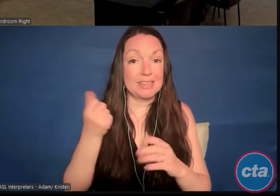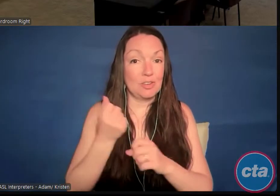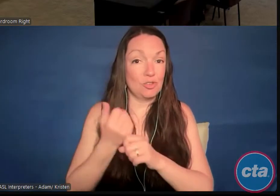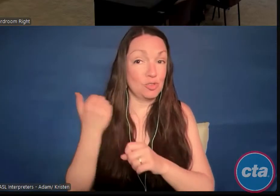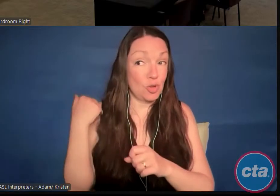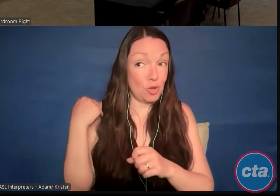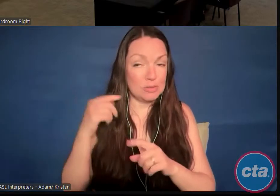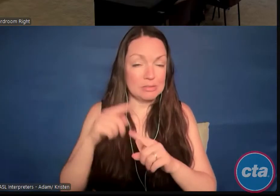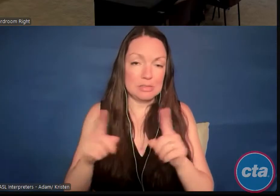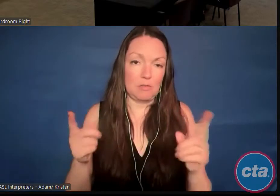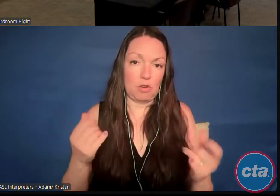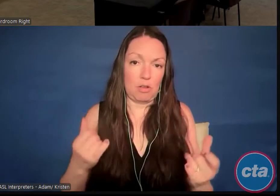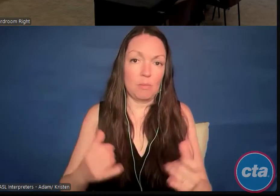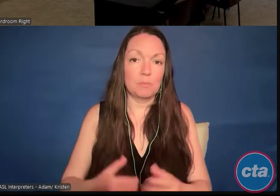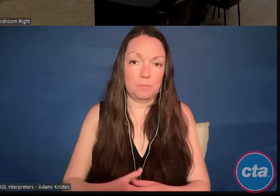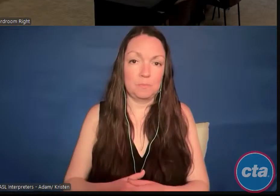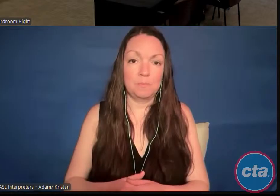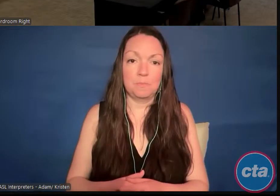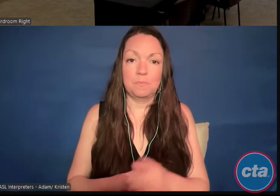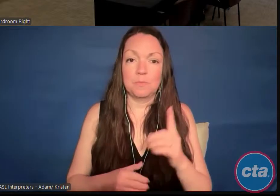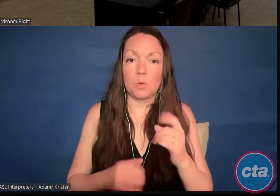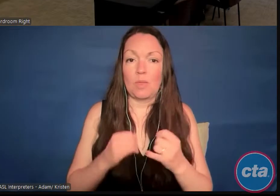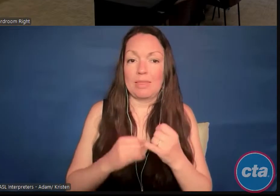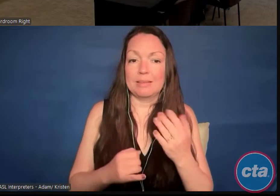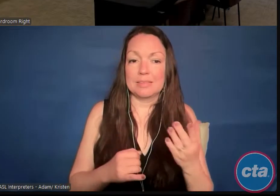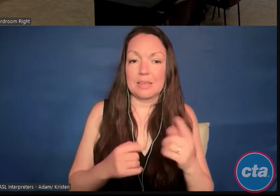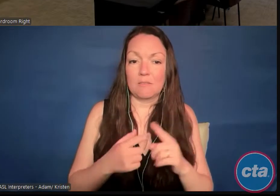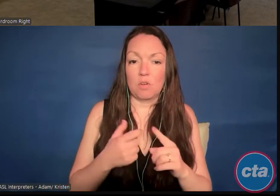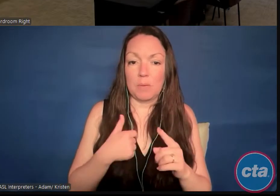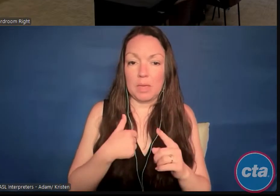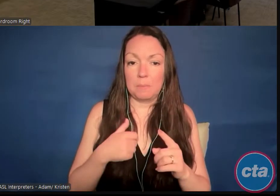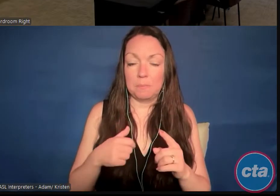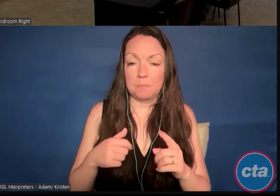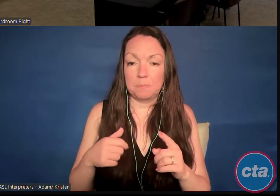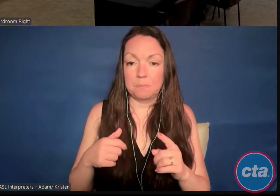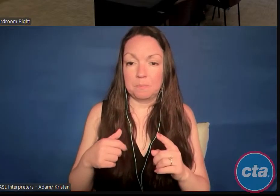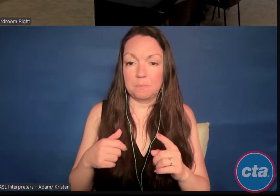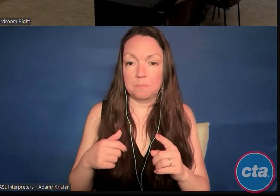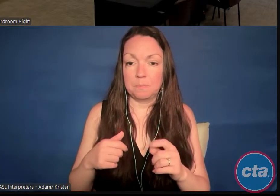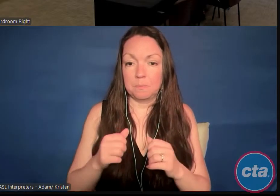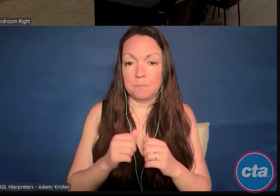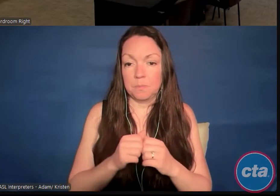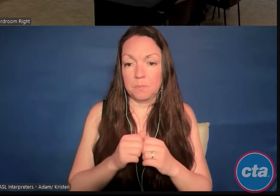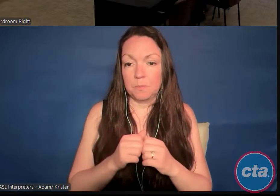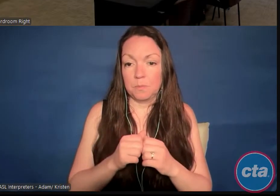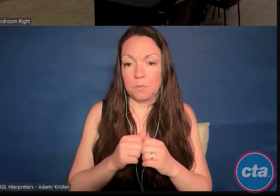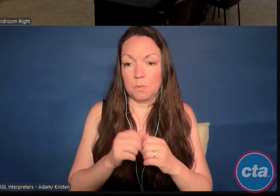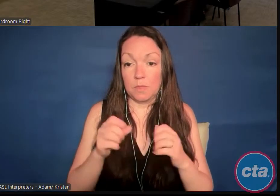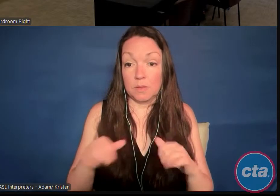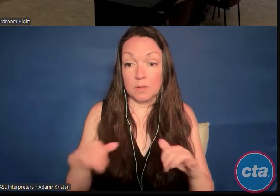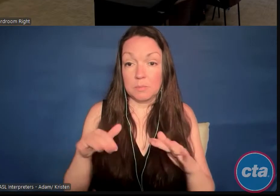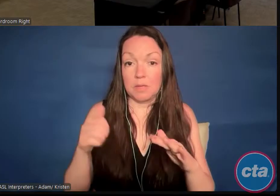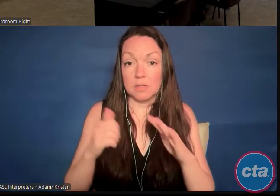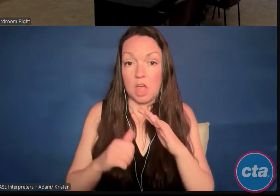travel. One last thing from me. So with the space under the L,